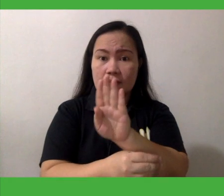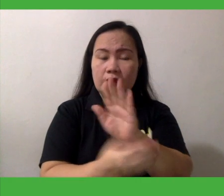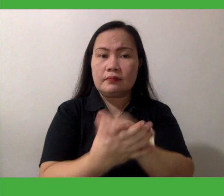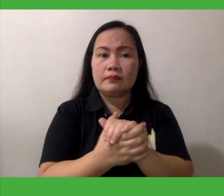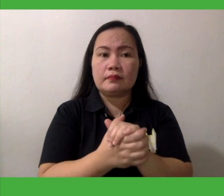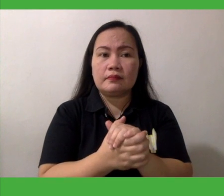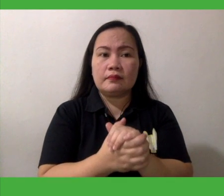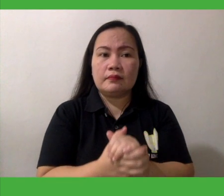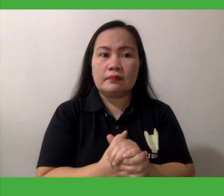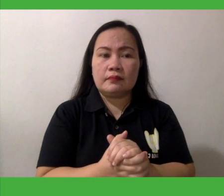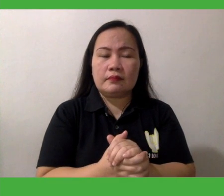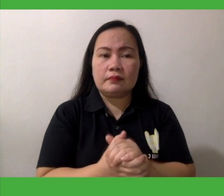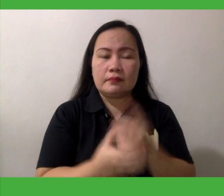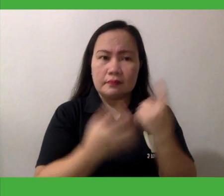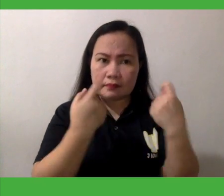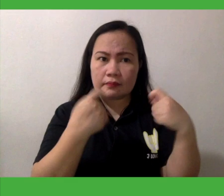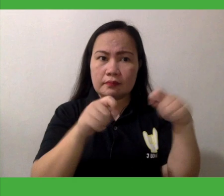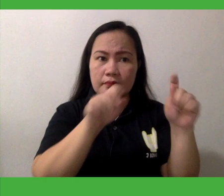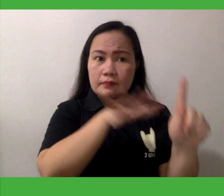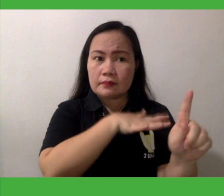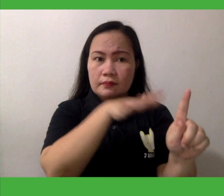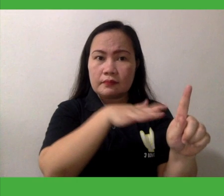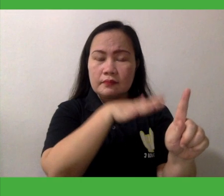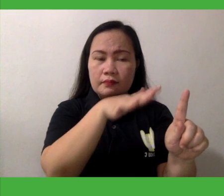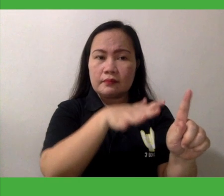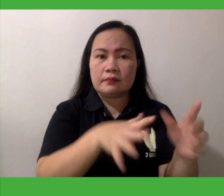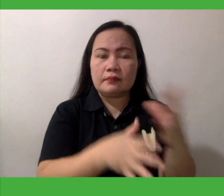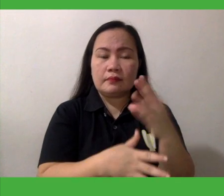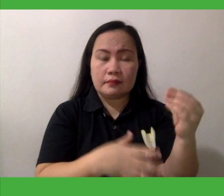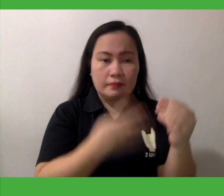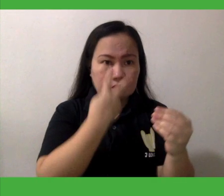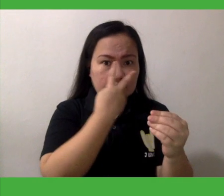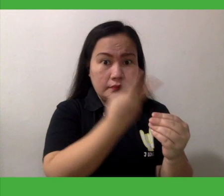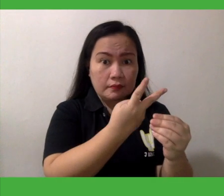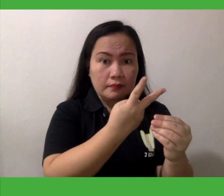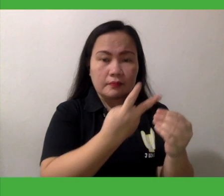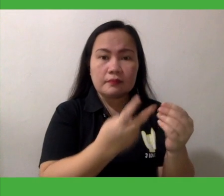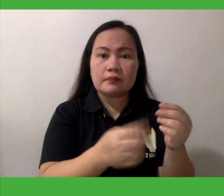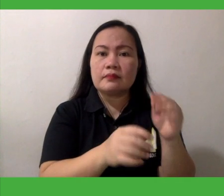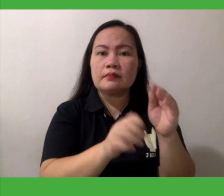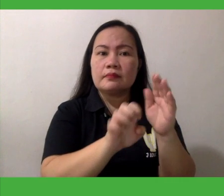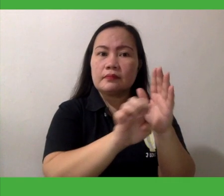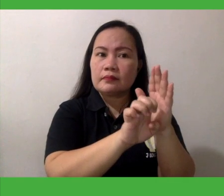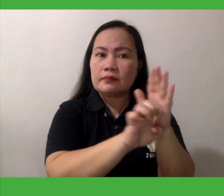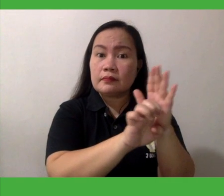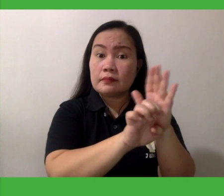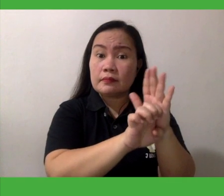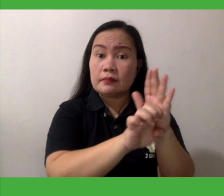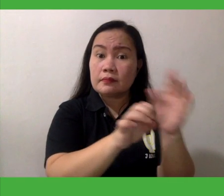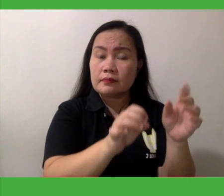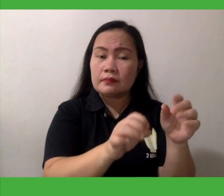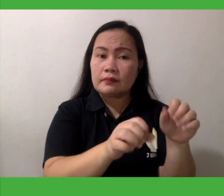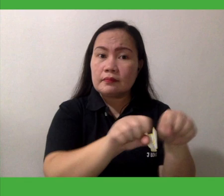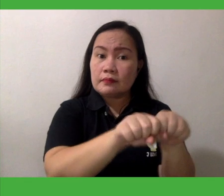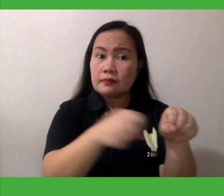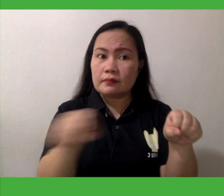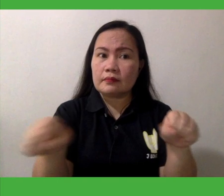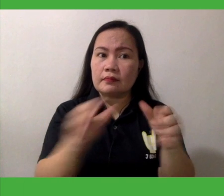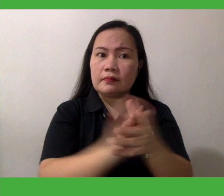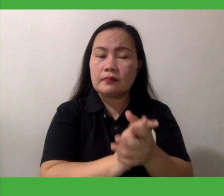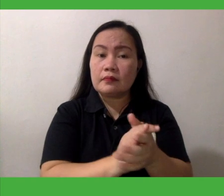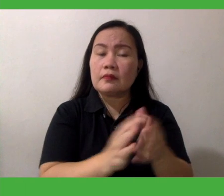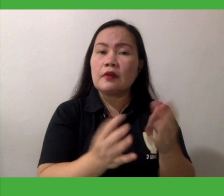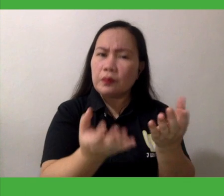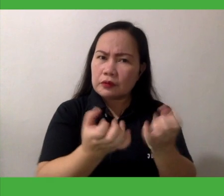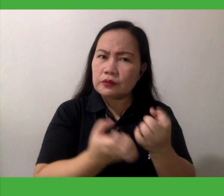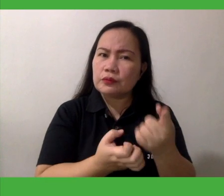B. Okay. Now, try to observe and look at the given statements. And then